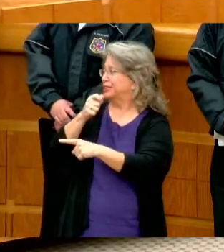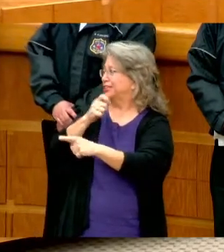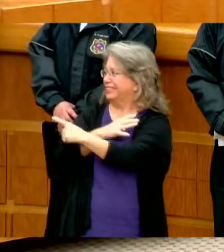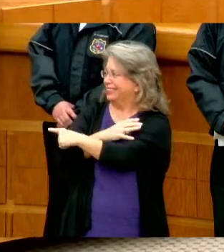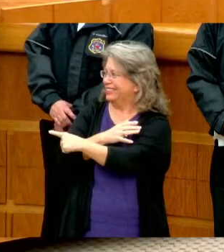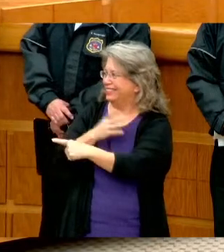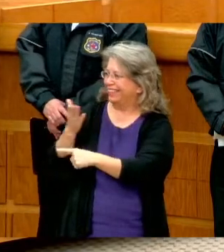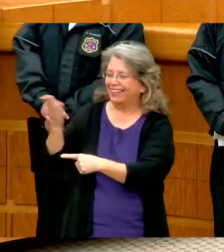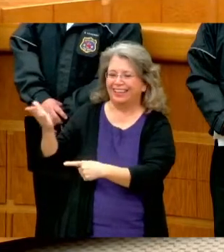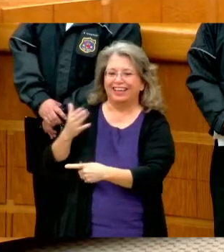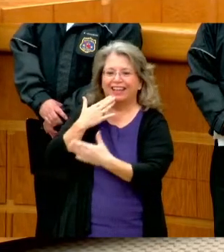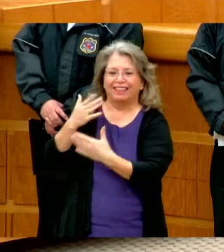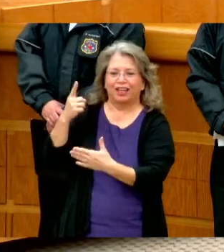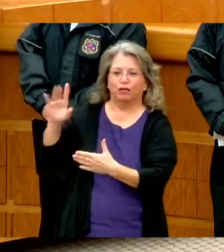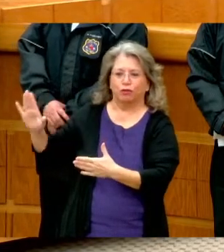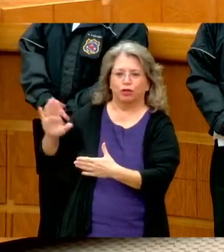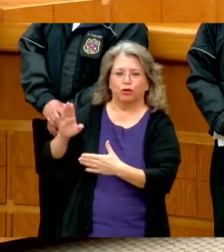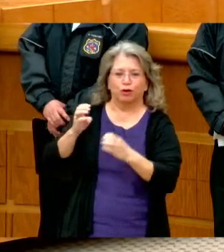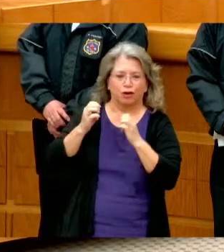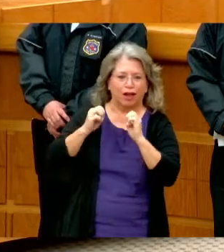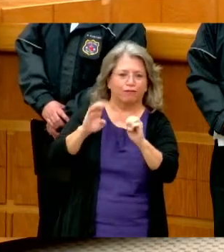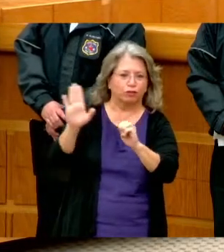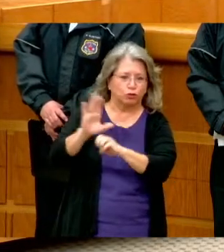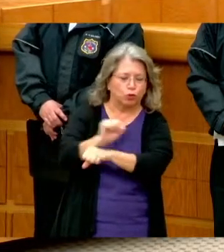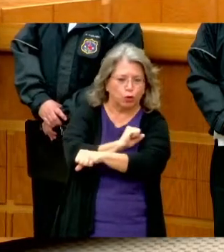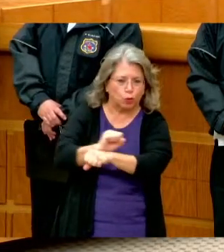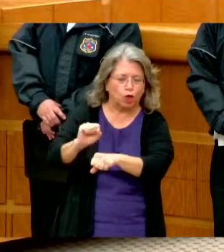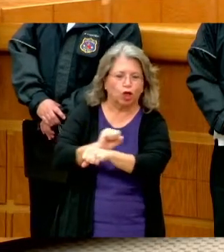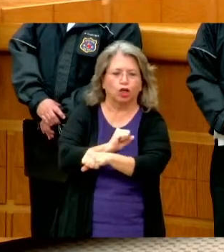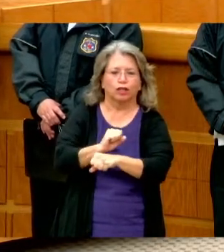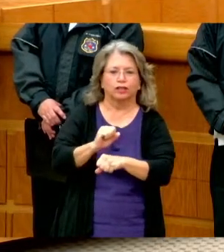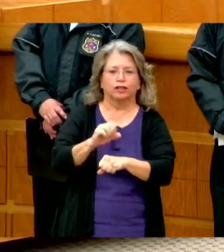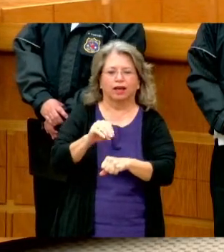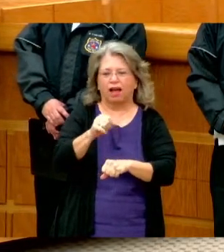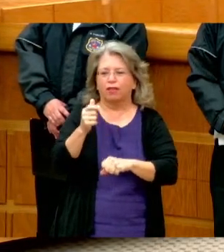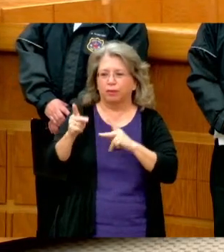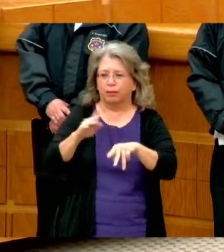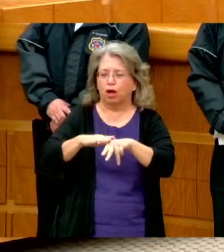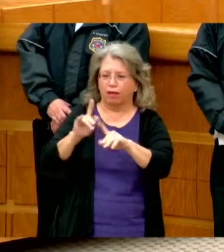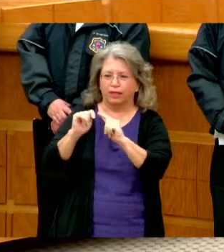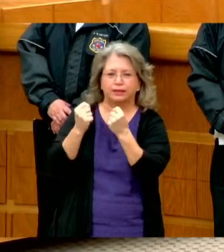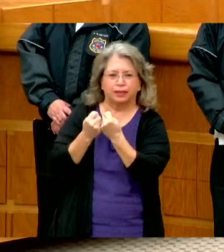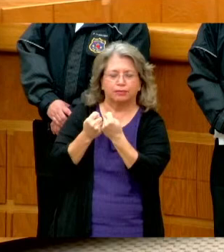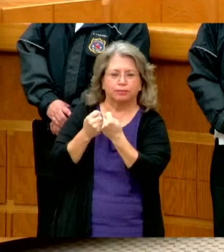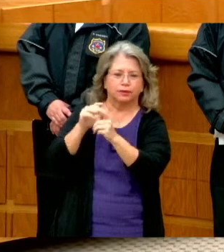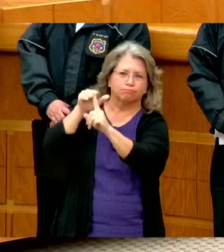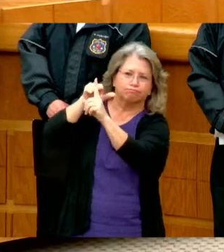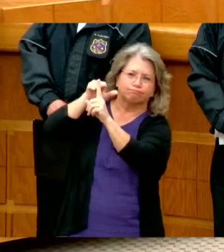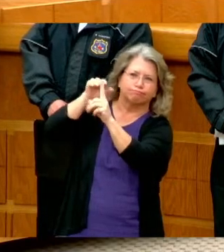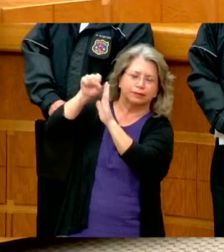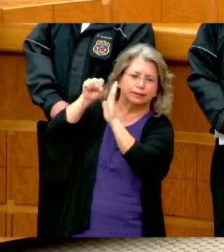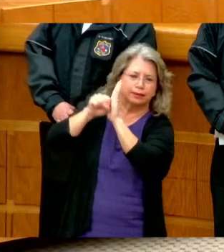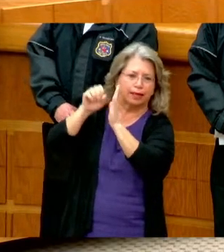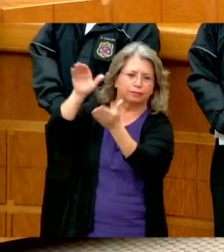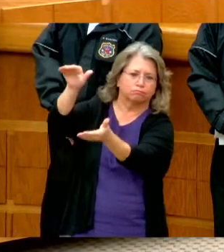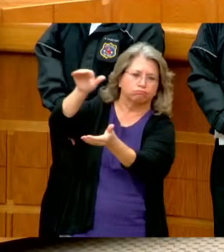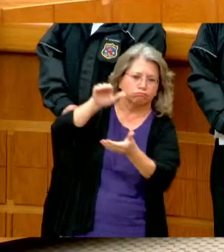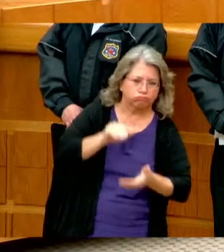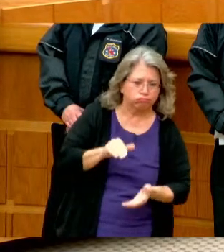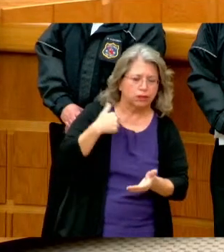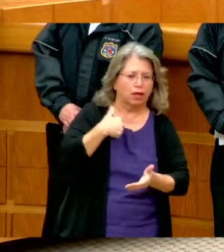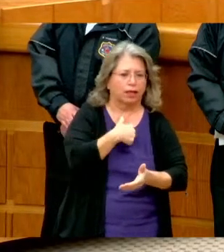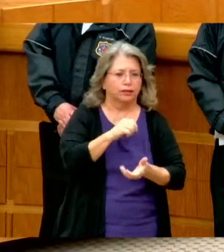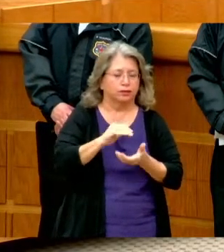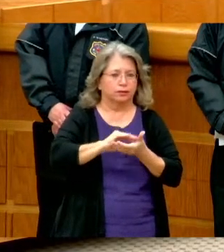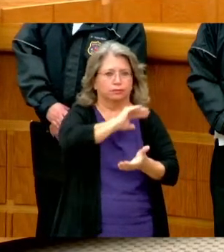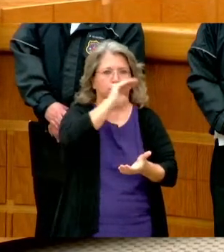Thank you for your effort, and Peter and others on the team, Annette. But this is an exciting day for us. Two